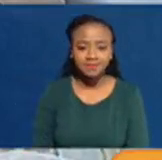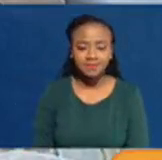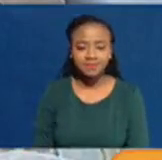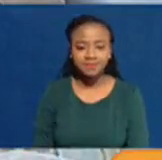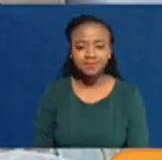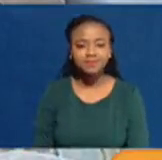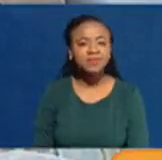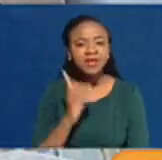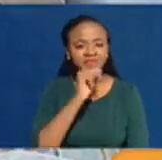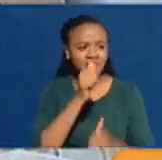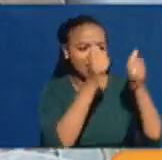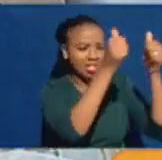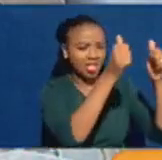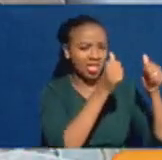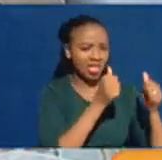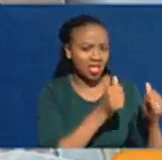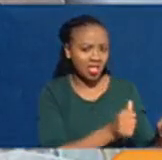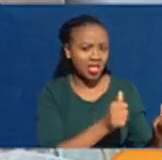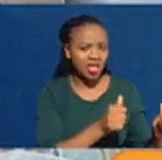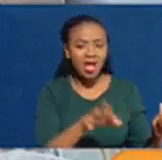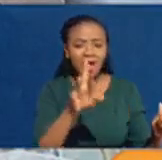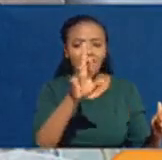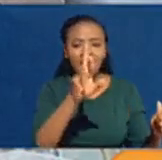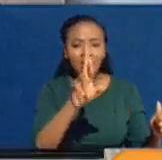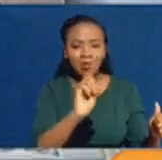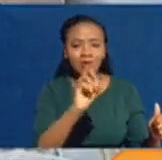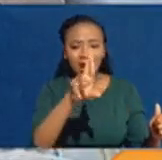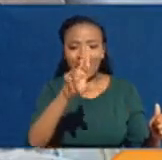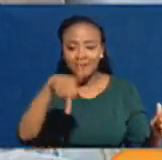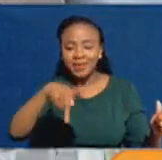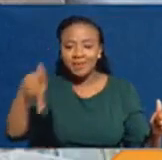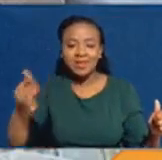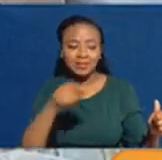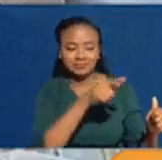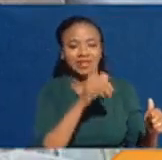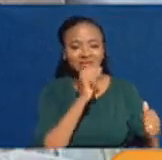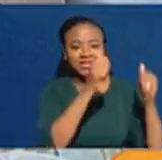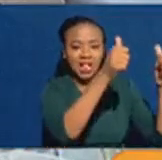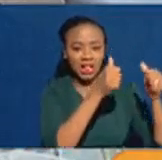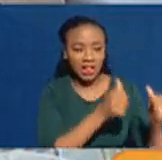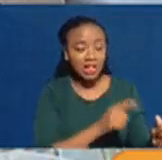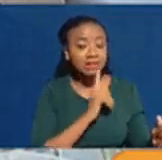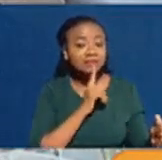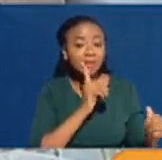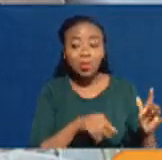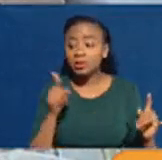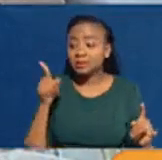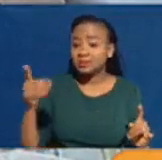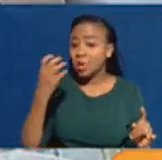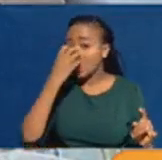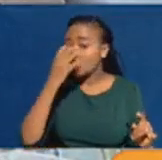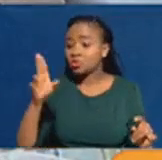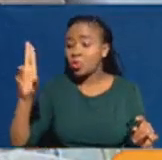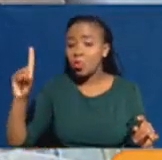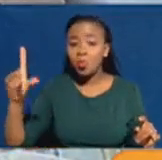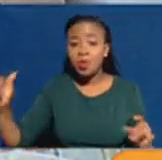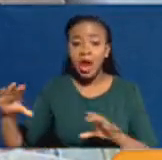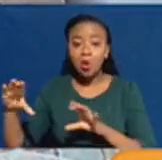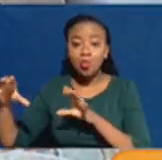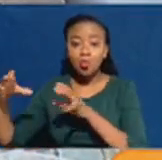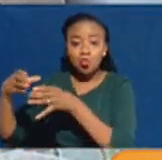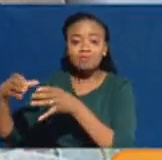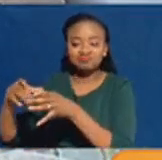A Gazette notice by the Registrar of Political Parties, Anne Nderitu, indicates that President William Ruto's United Democratic Party, UDA,